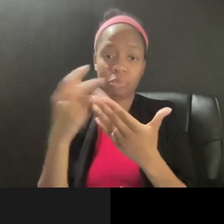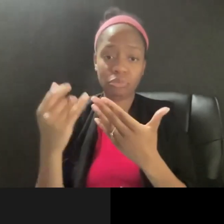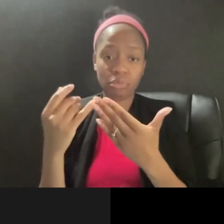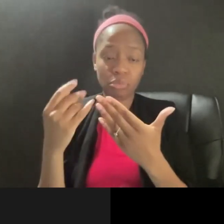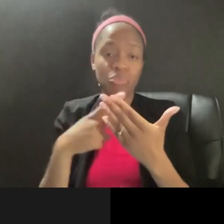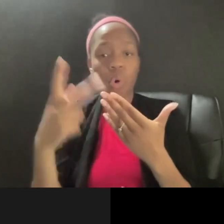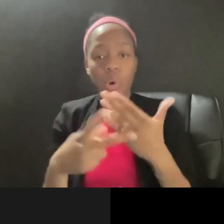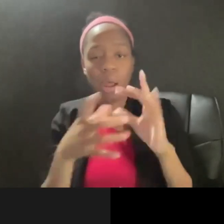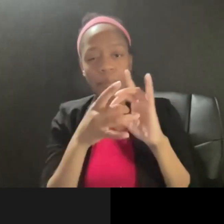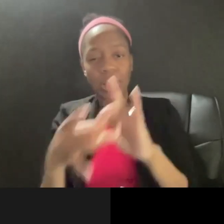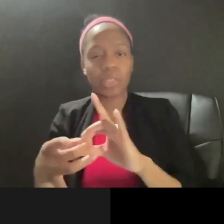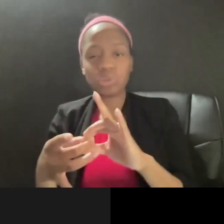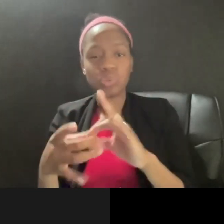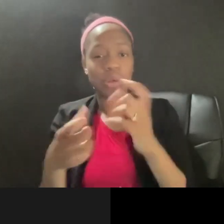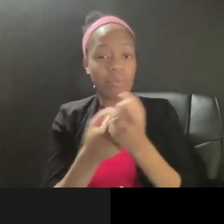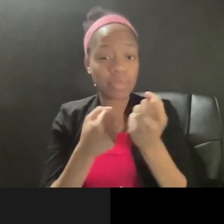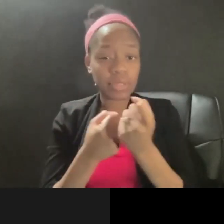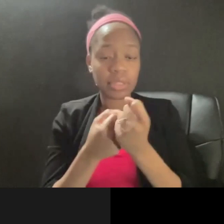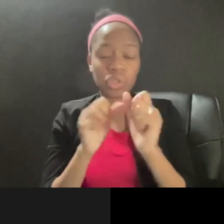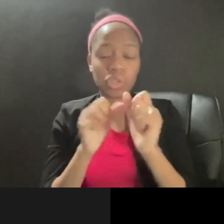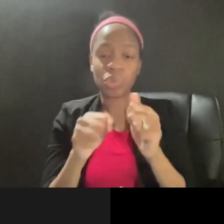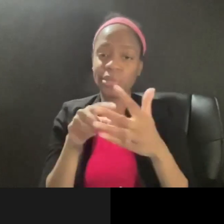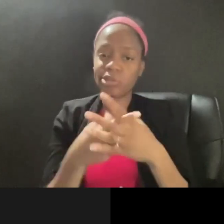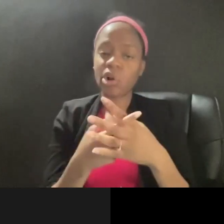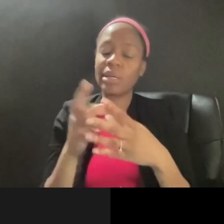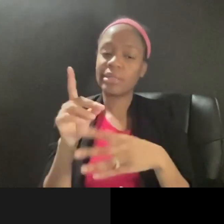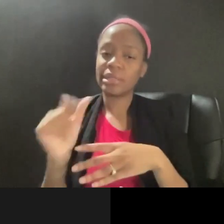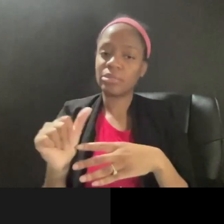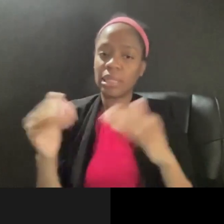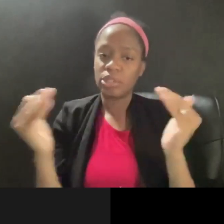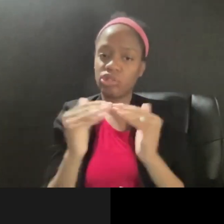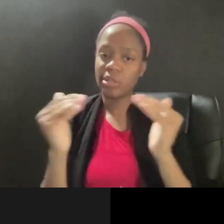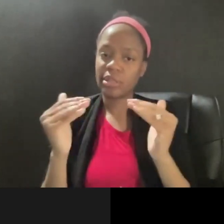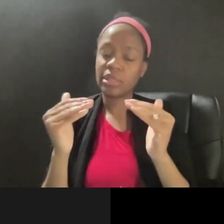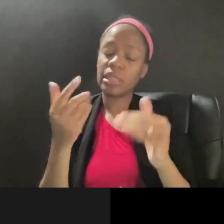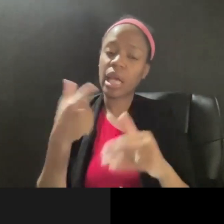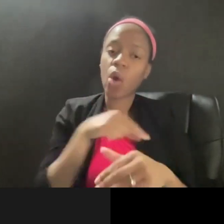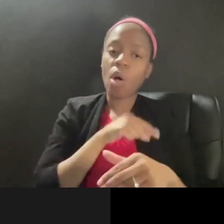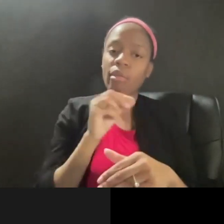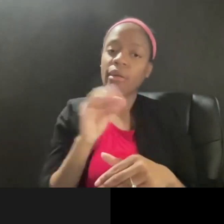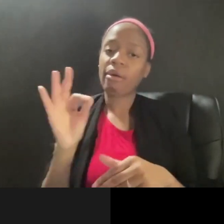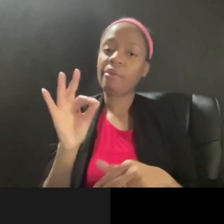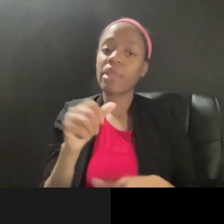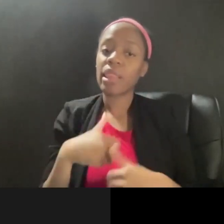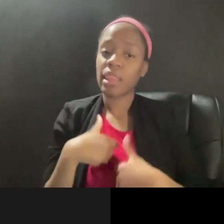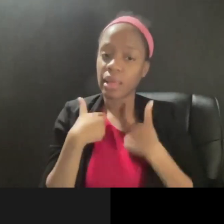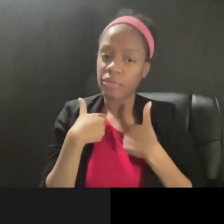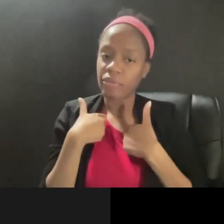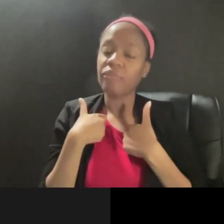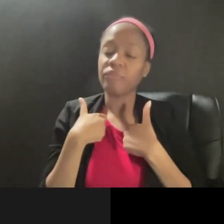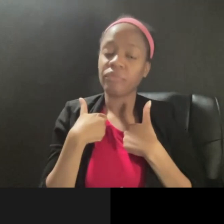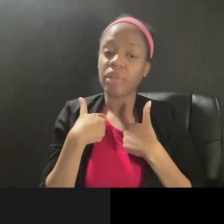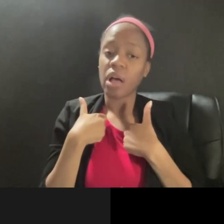to advocacy so that we can begin to start disability justice and quality of life conversations in the